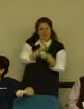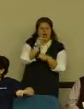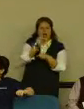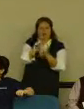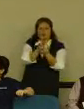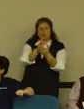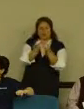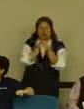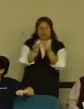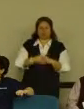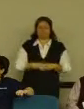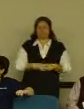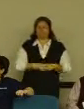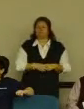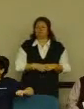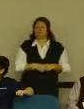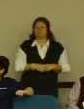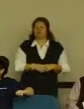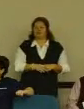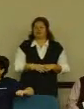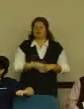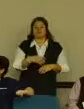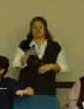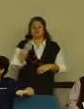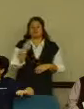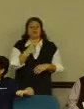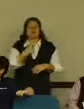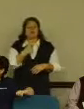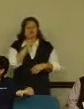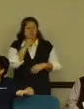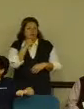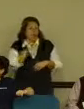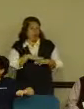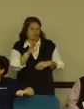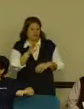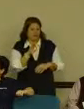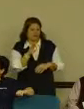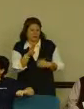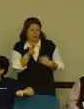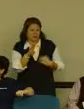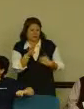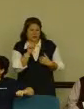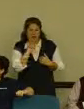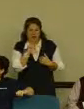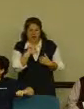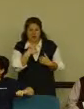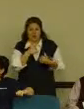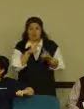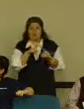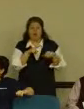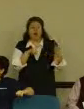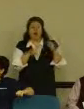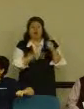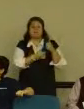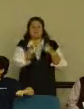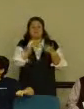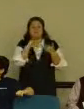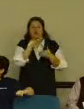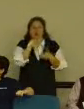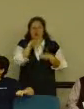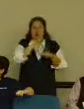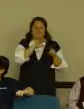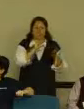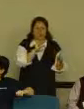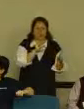The thing I want to talk about, social media, I also, I'm not on Facebook, but most colleges are. And